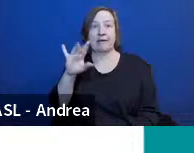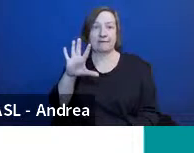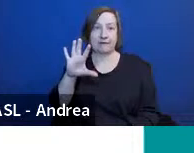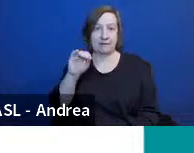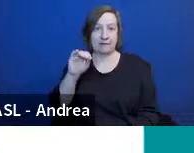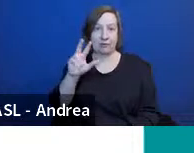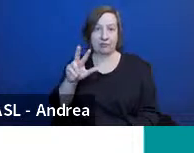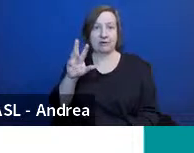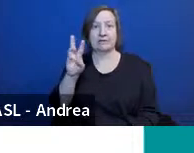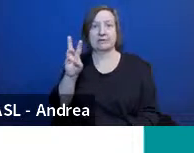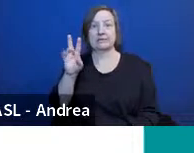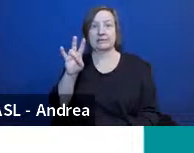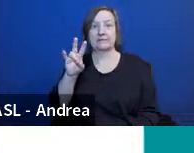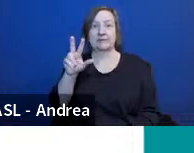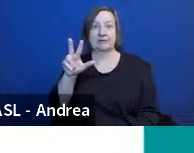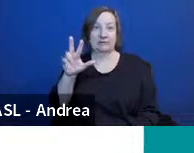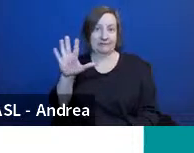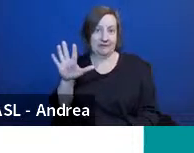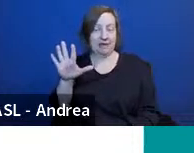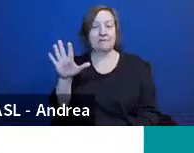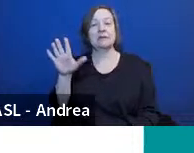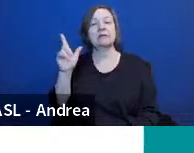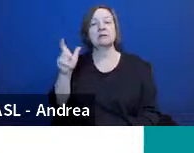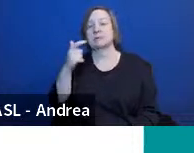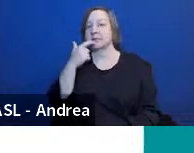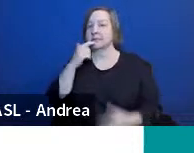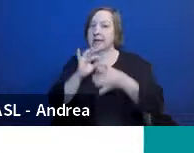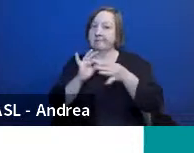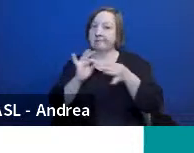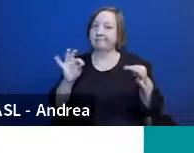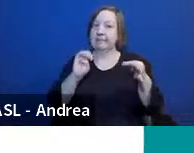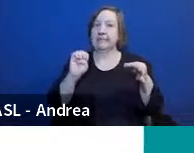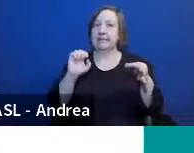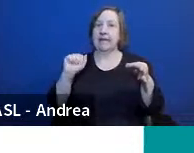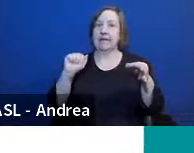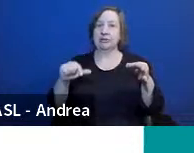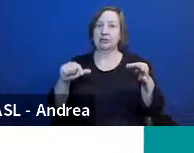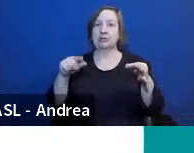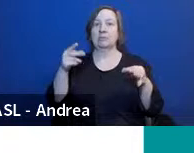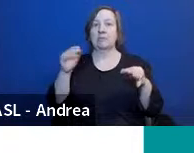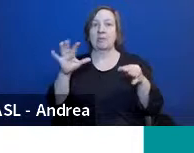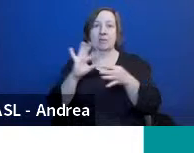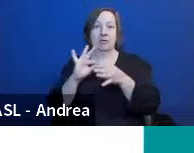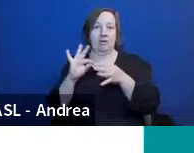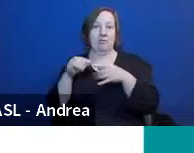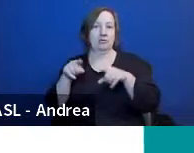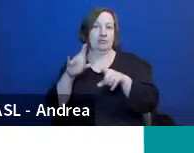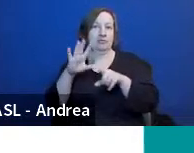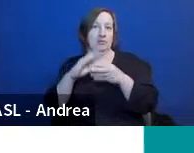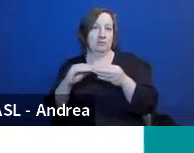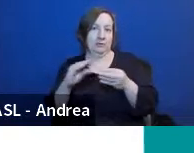888-503-6735 and state EAG Public Comment in your message.